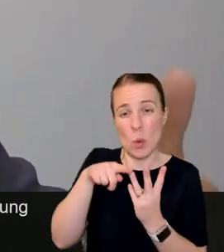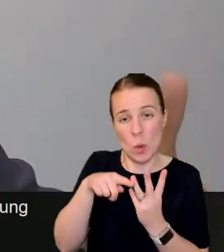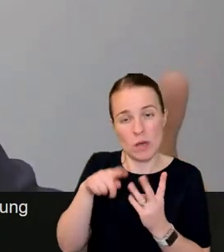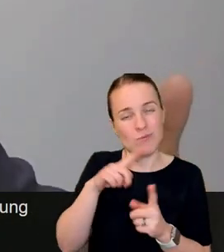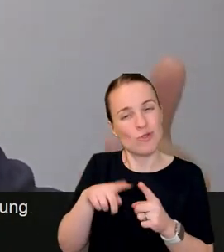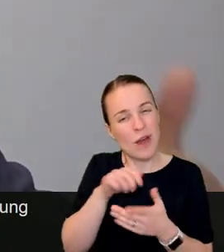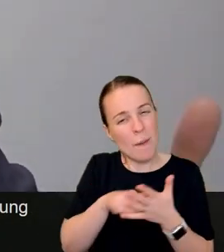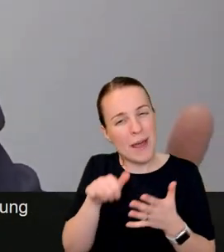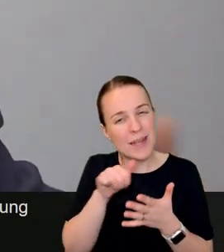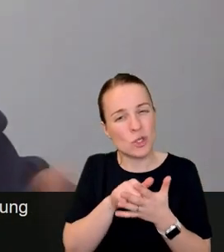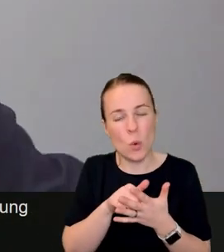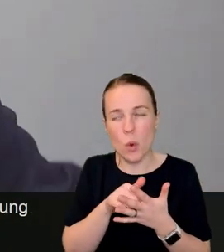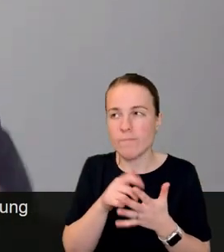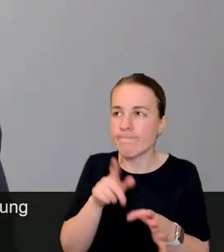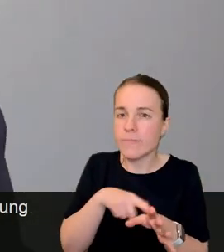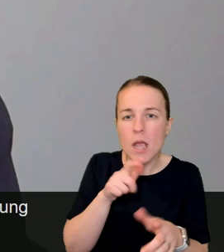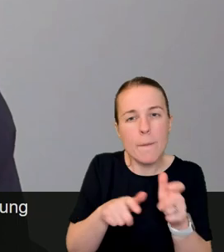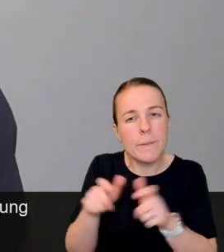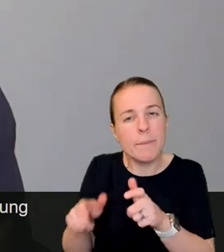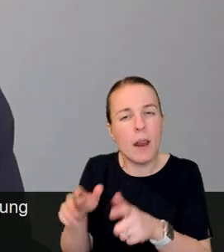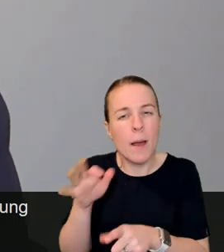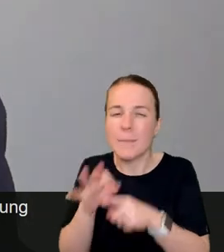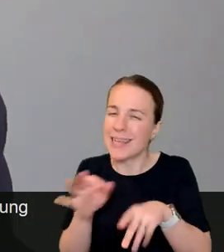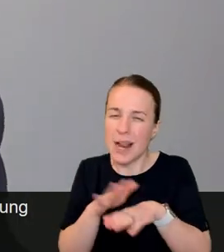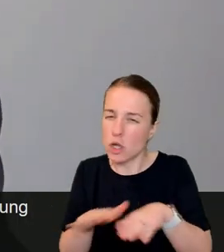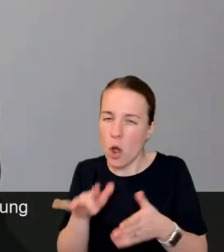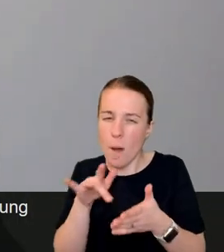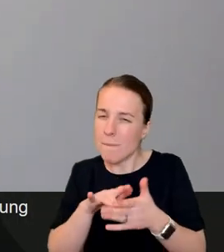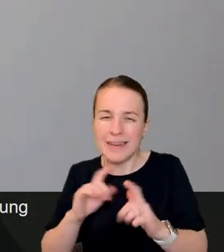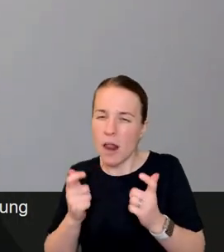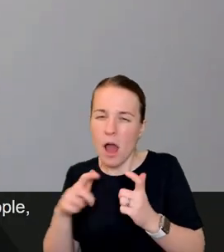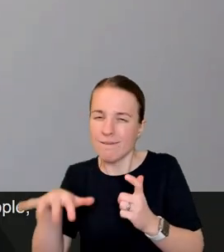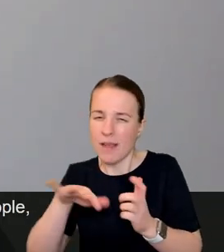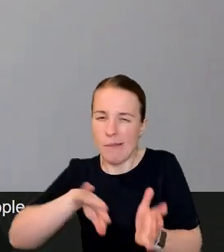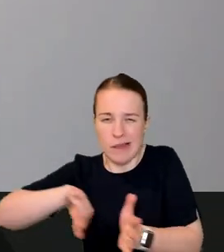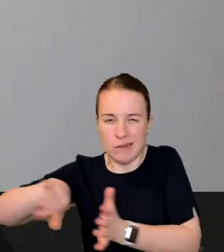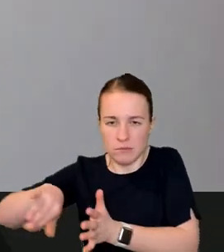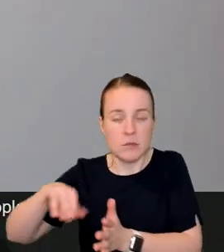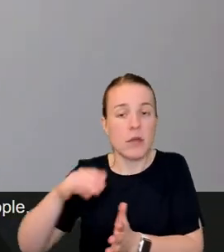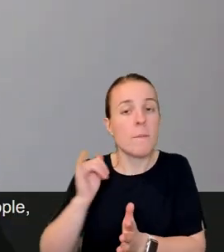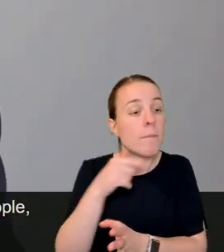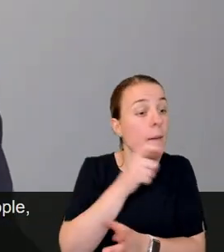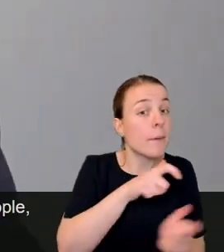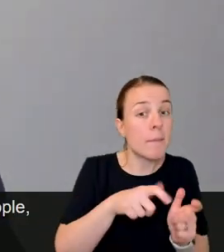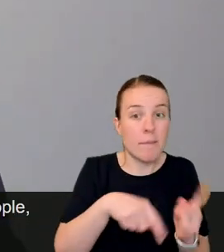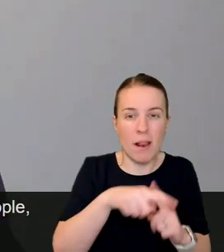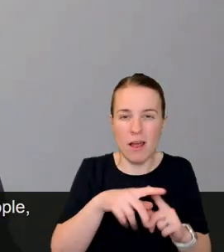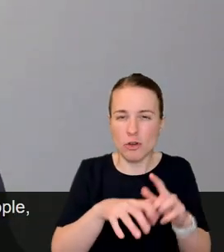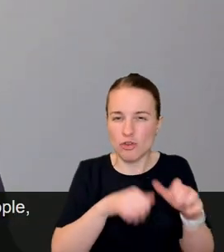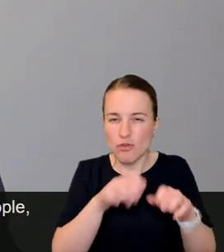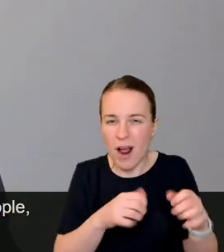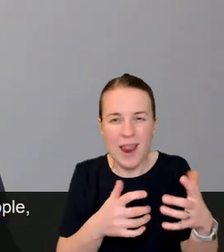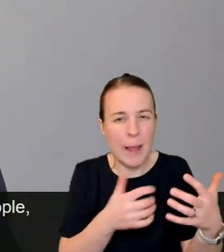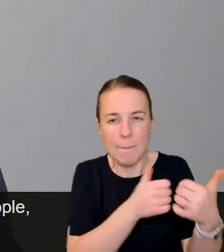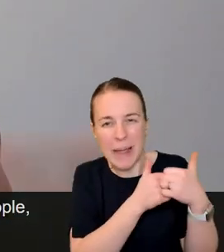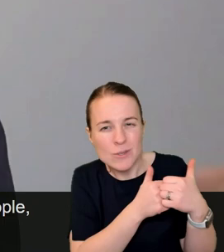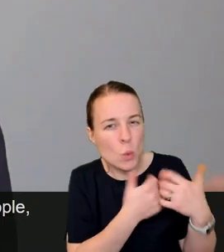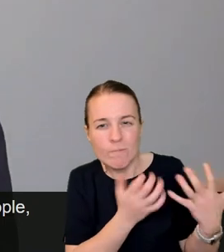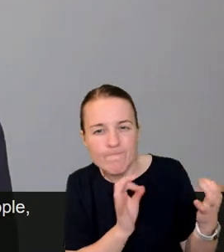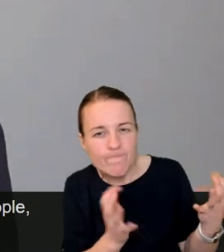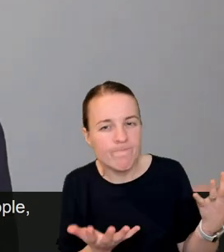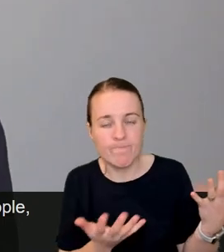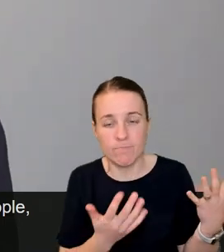people, particularly those not from middle-class family, those who you know, may be struggling and have a mentor. I've benefited from